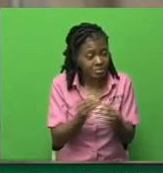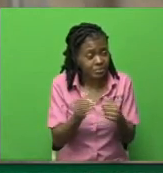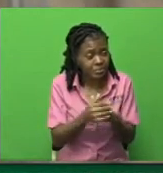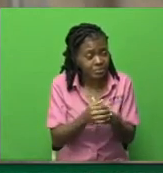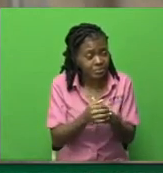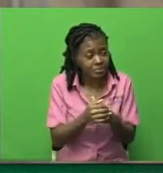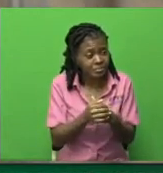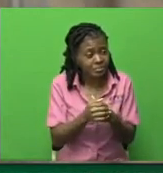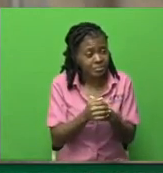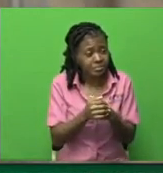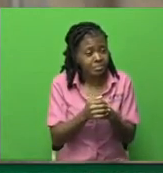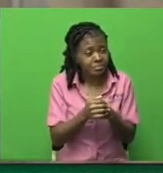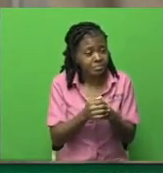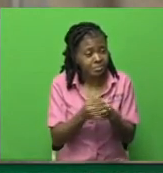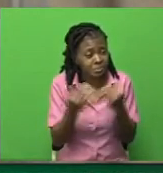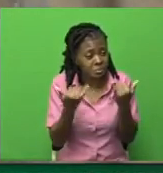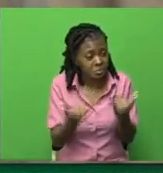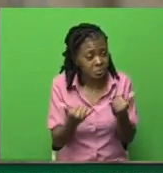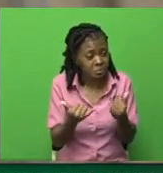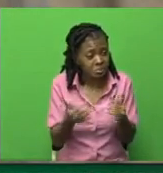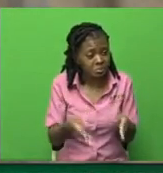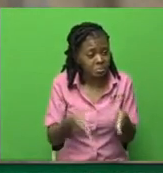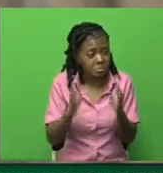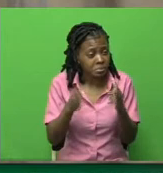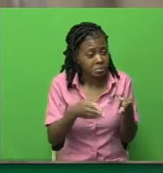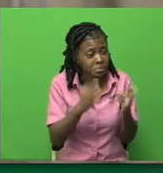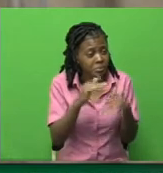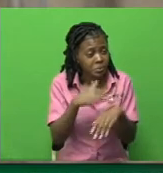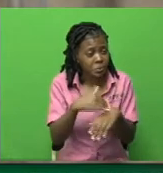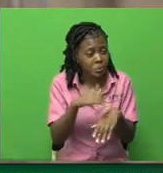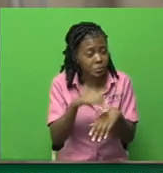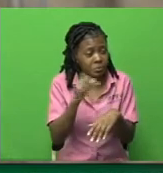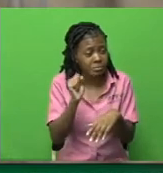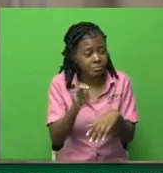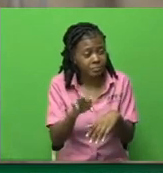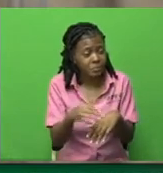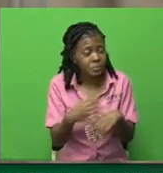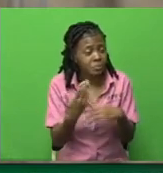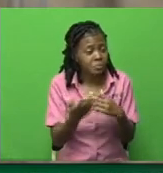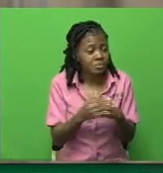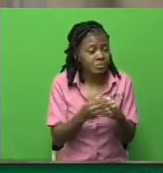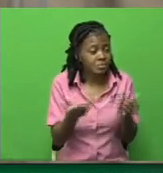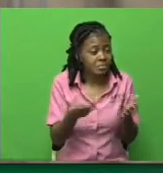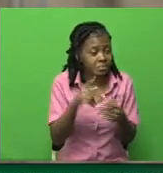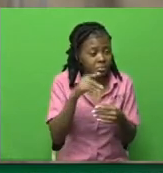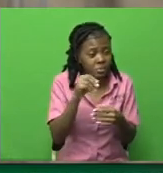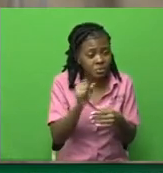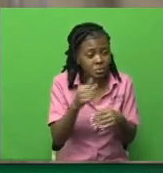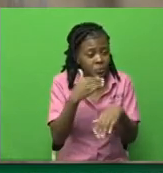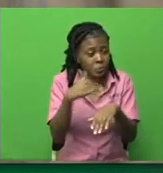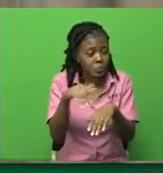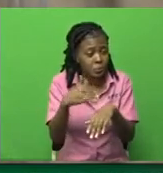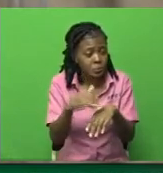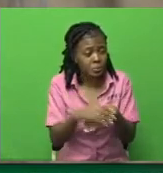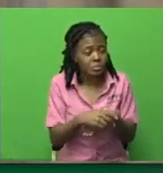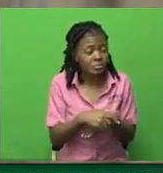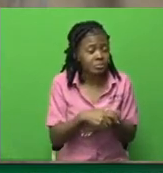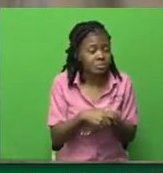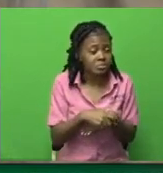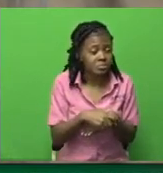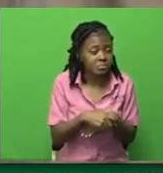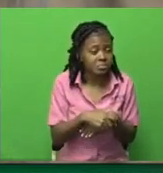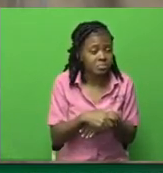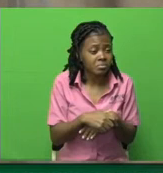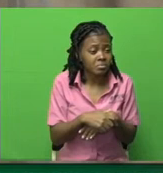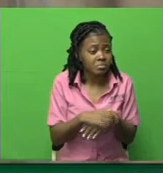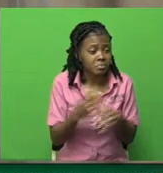vacant in San Fernando right here in Port of Spain what they